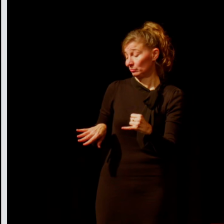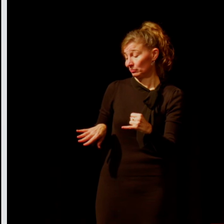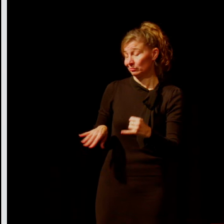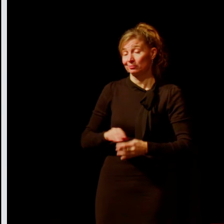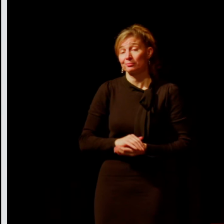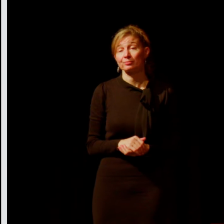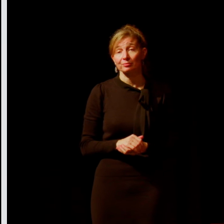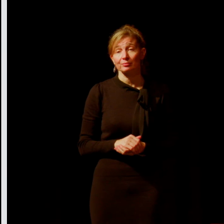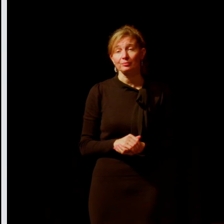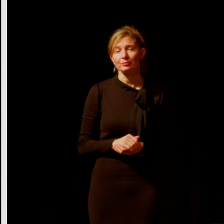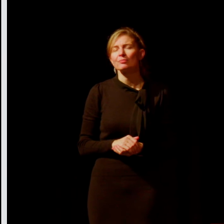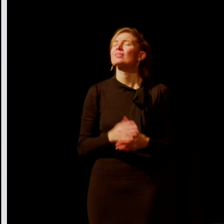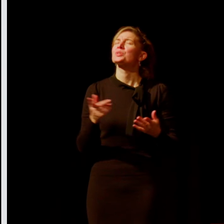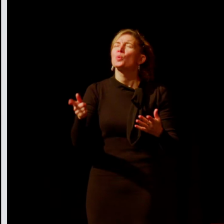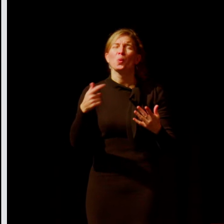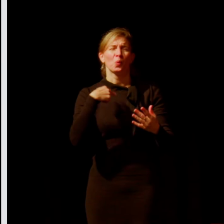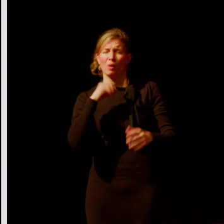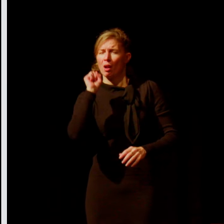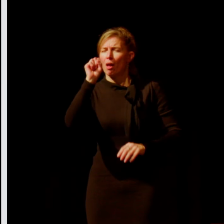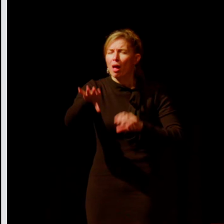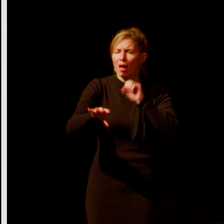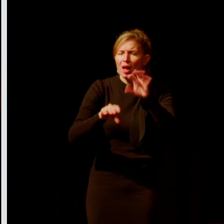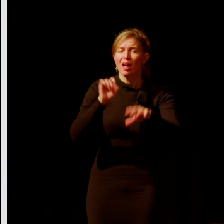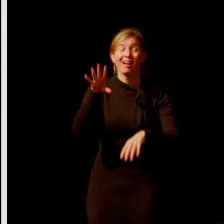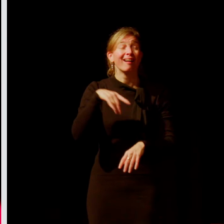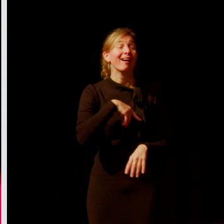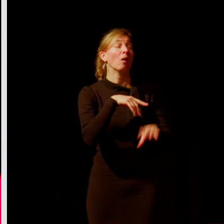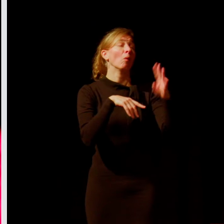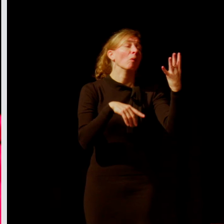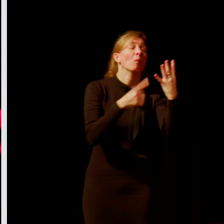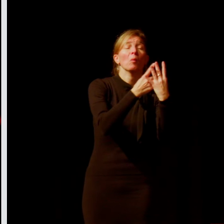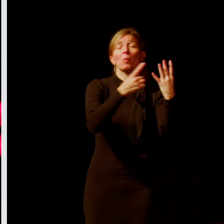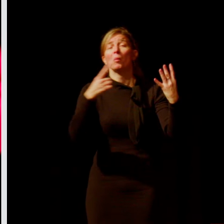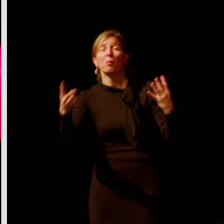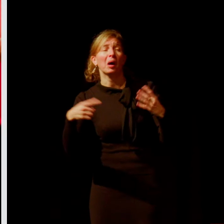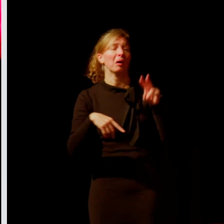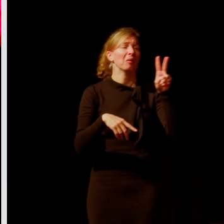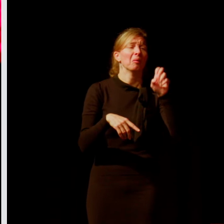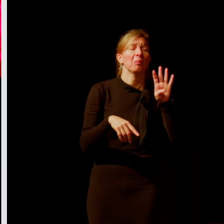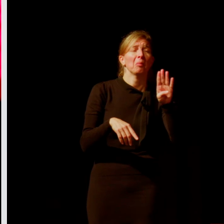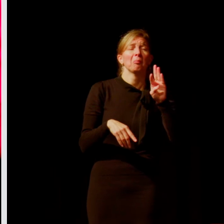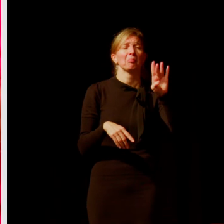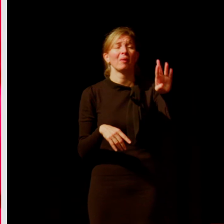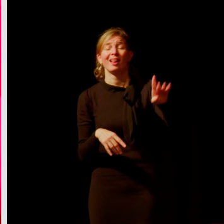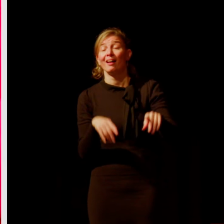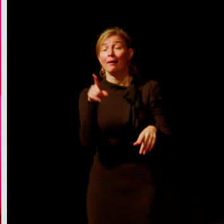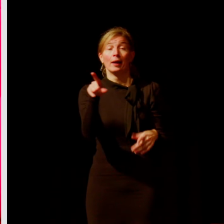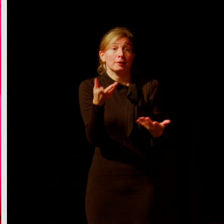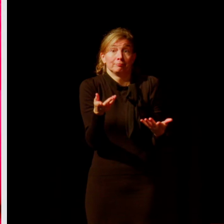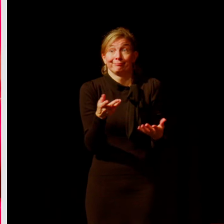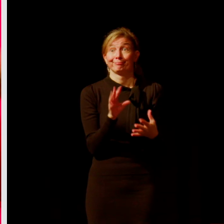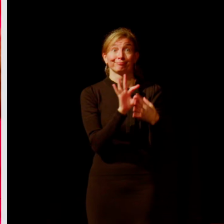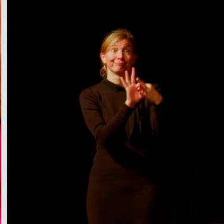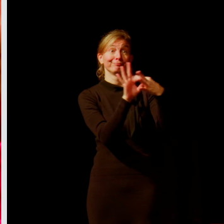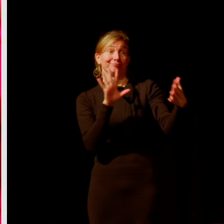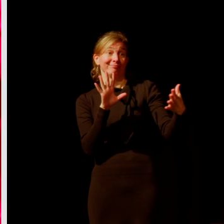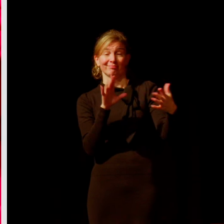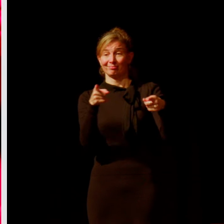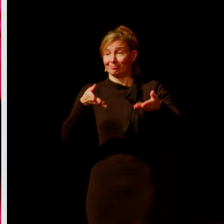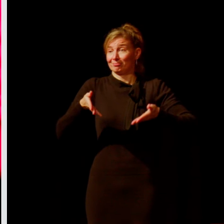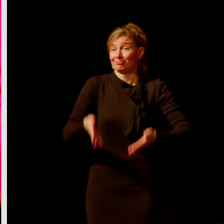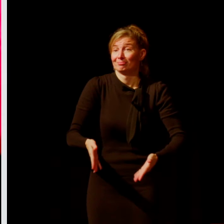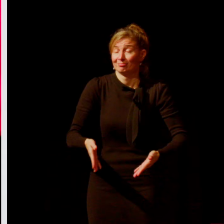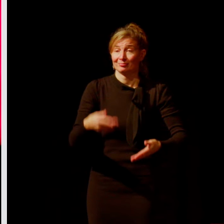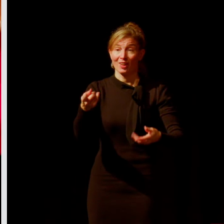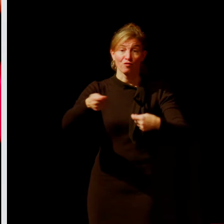Now, it's easy to listen to these numbers and feel detached, especially in places like Frankfurt or London, where